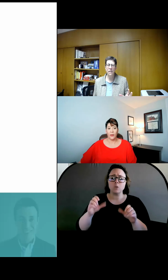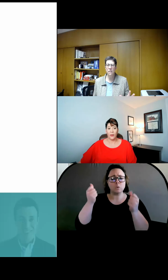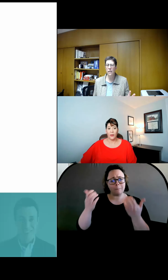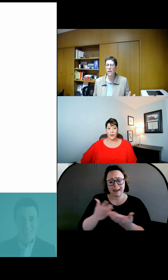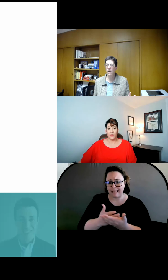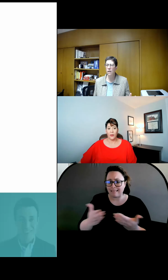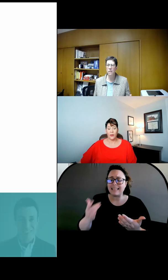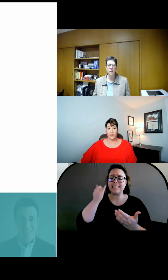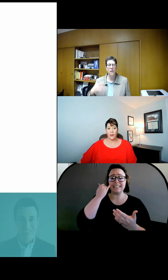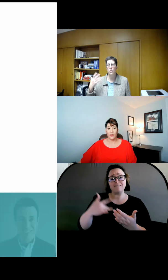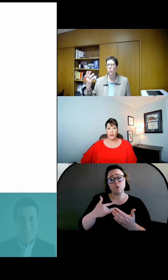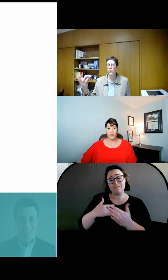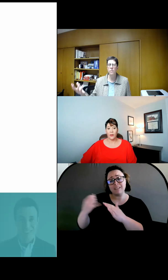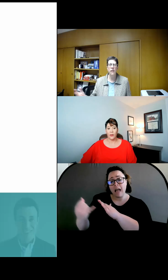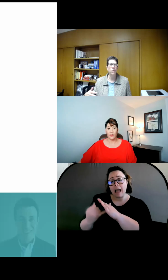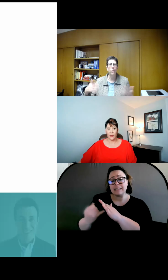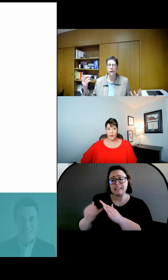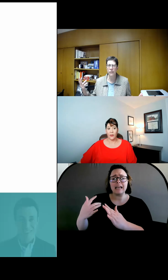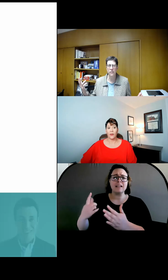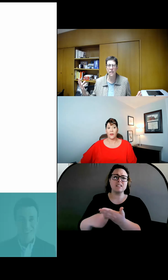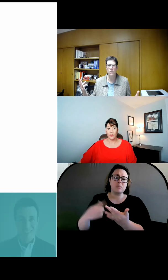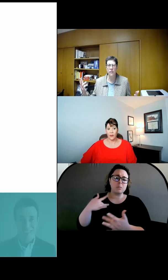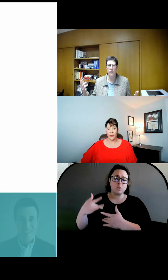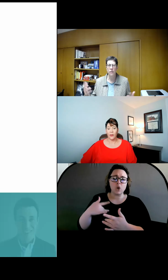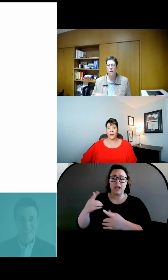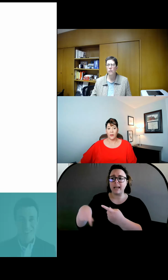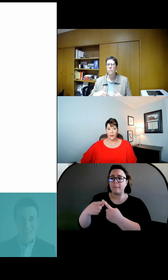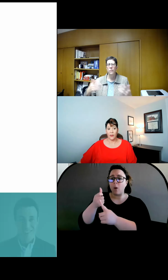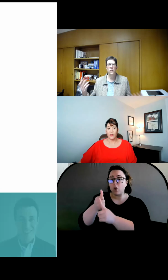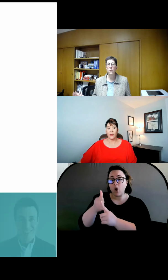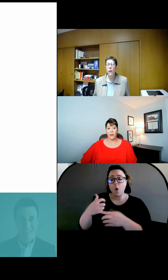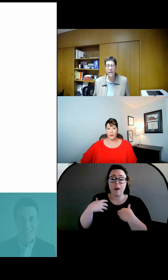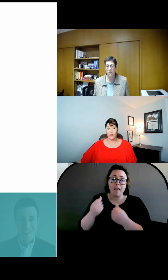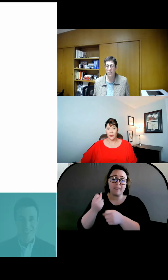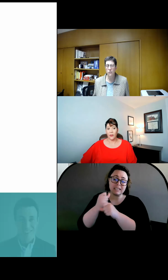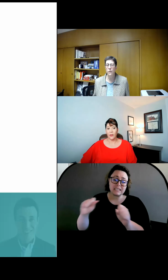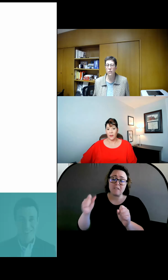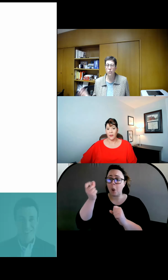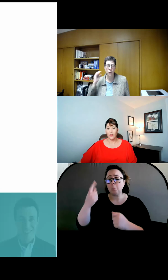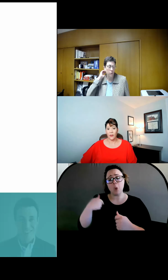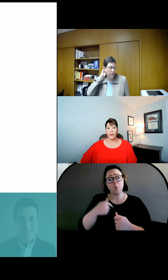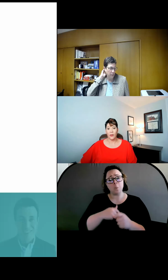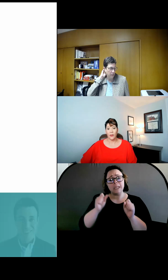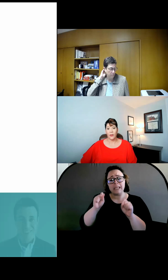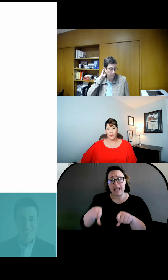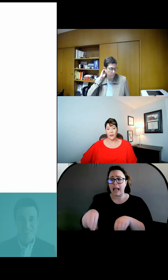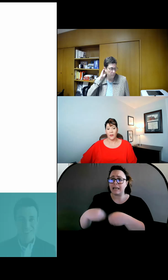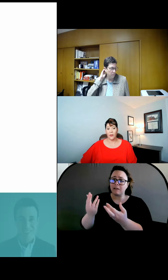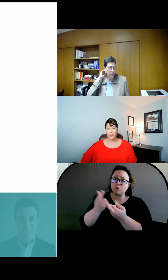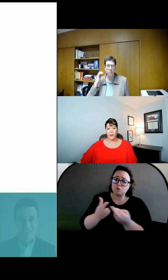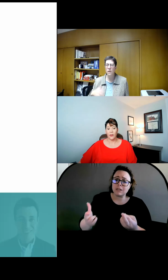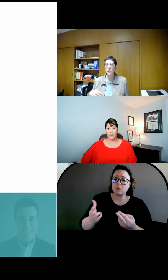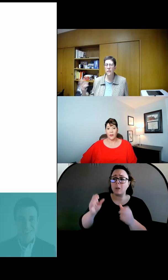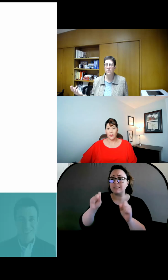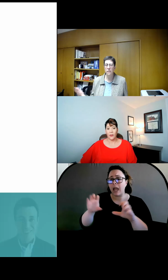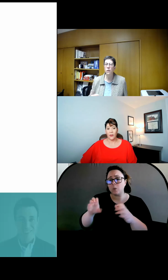really isolated and sometimes you're worried about your own health and safety, there's a variety of things we can do.